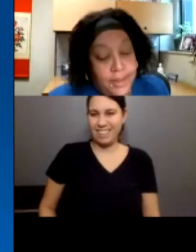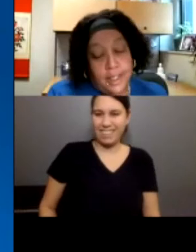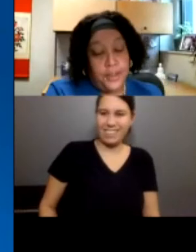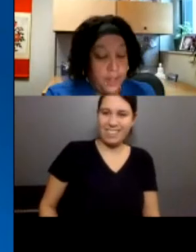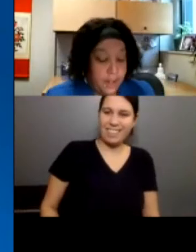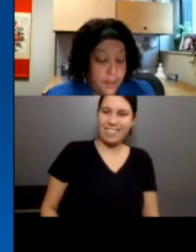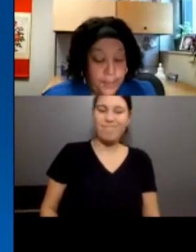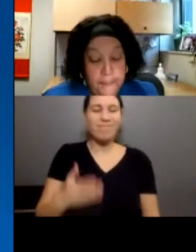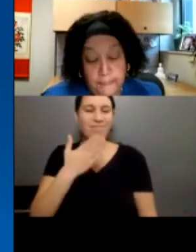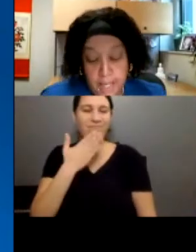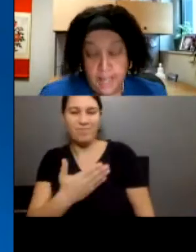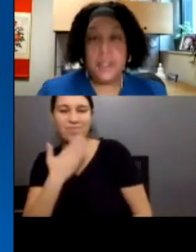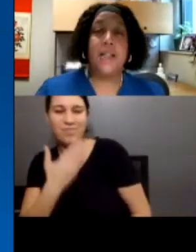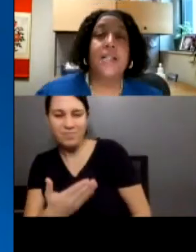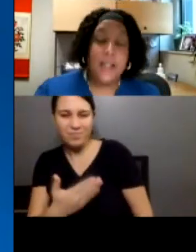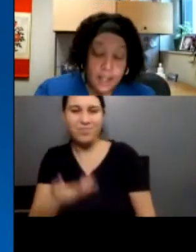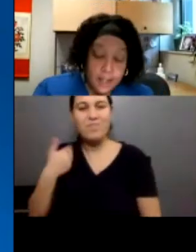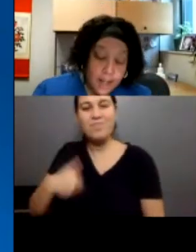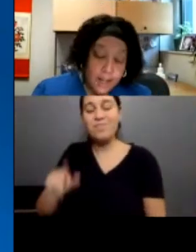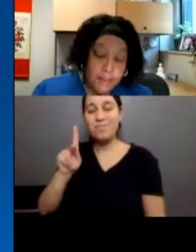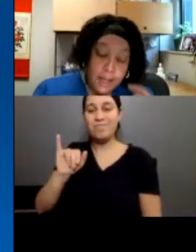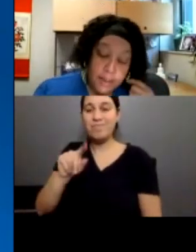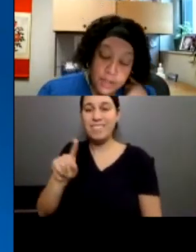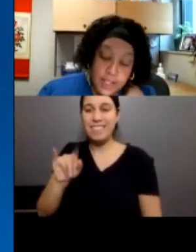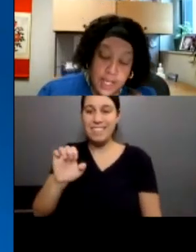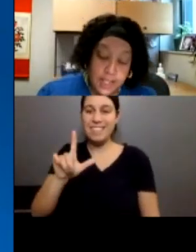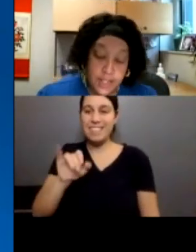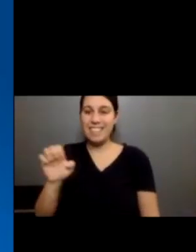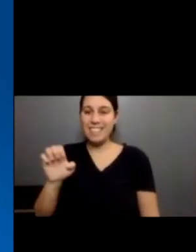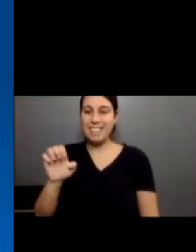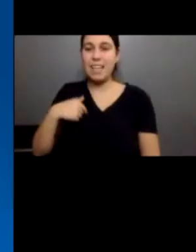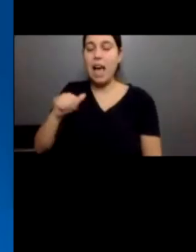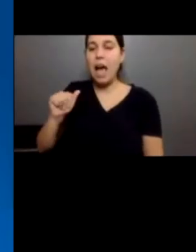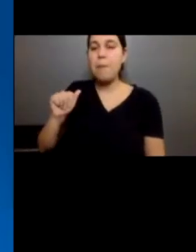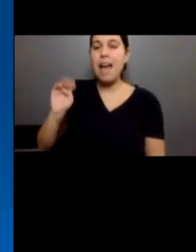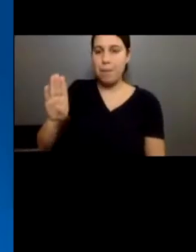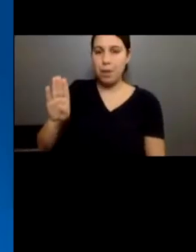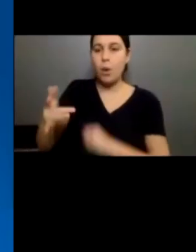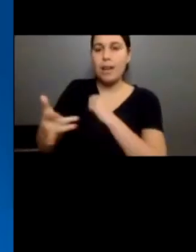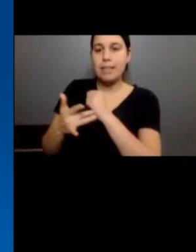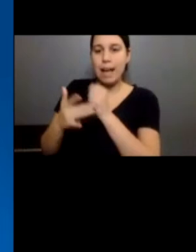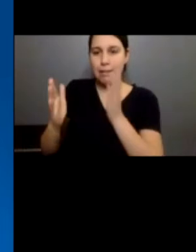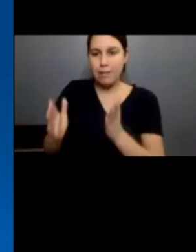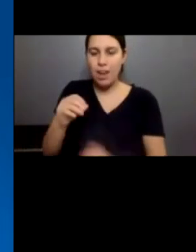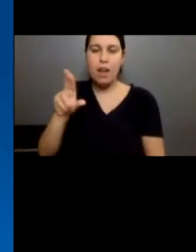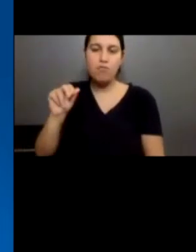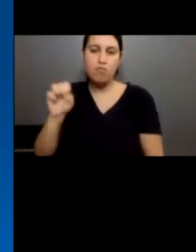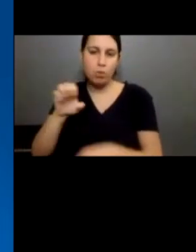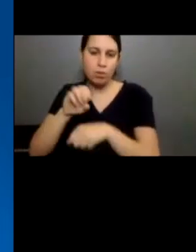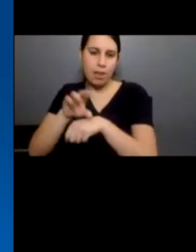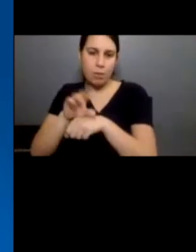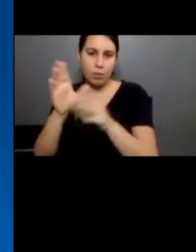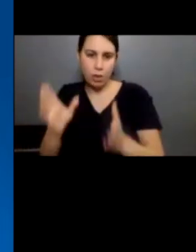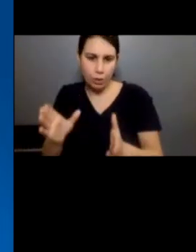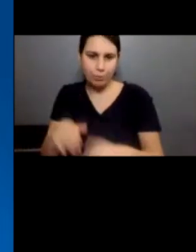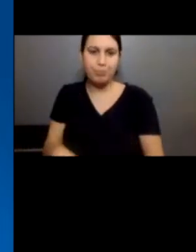Thank you, Dr. Tortolo. My name is Kizzy Lee, and I'm an ambulatory technician and a ROSE counselor at GOG. I'm